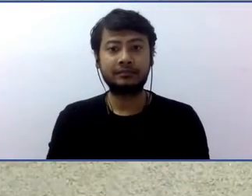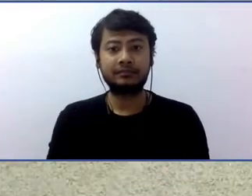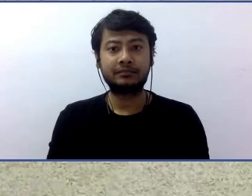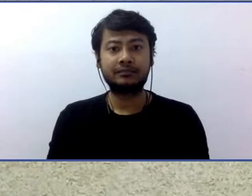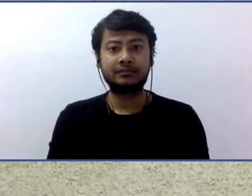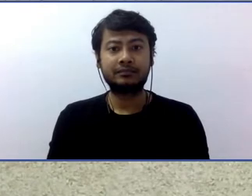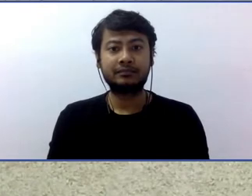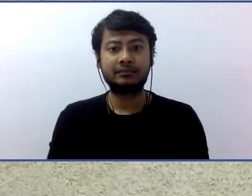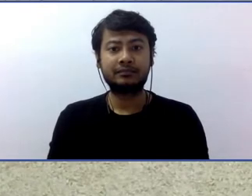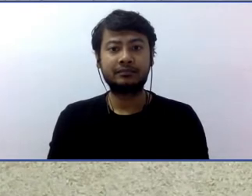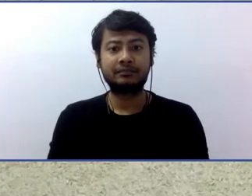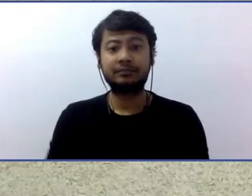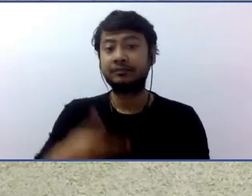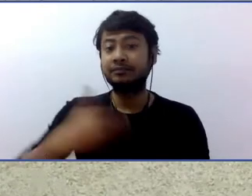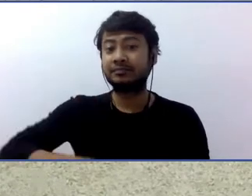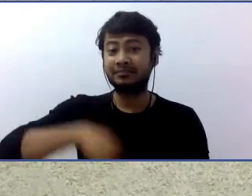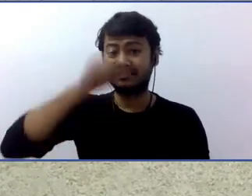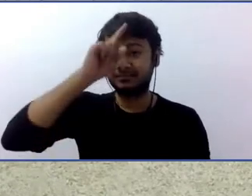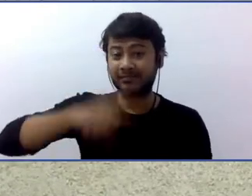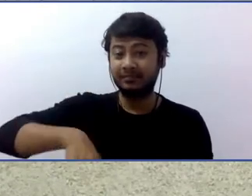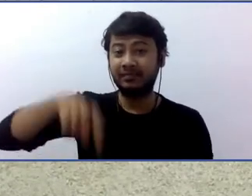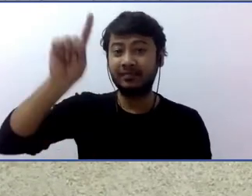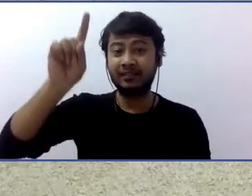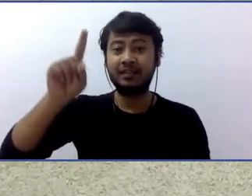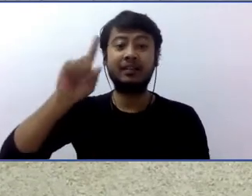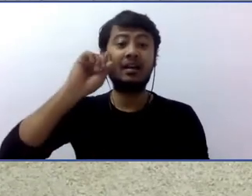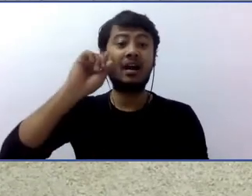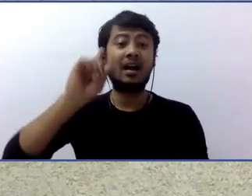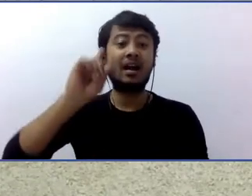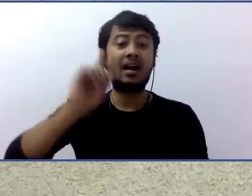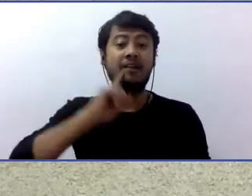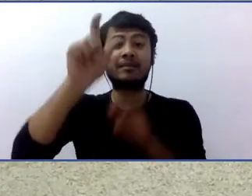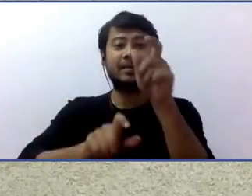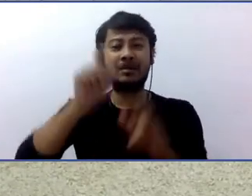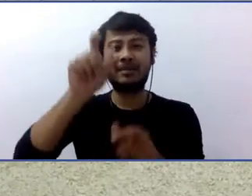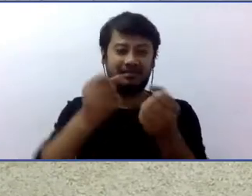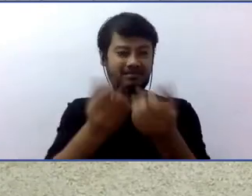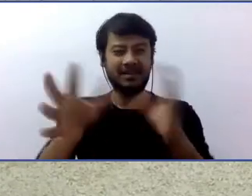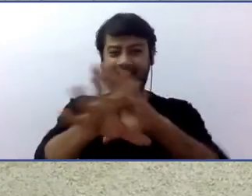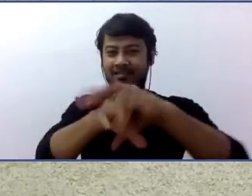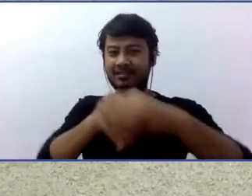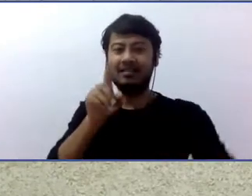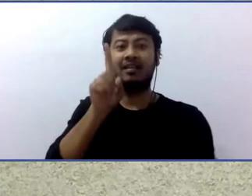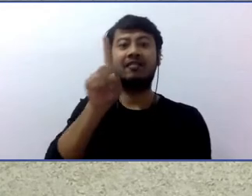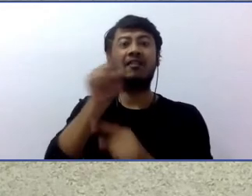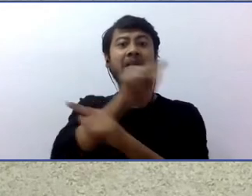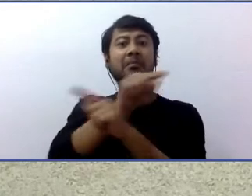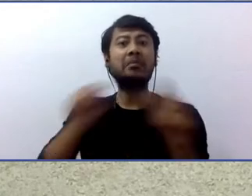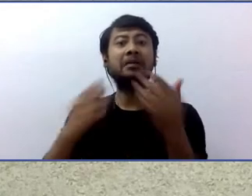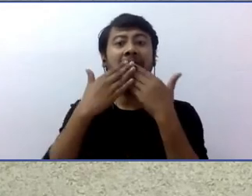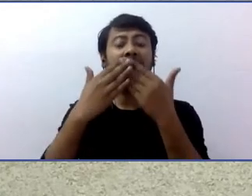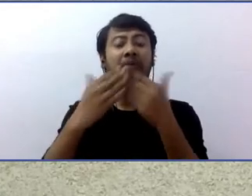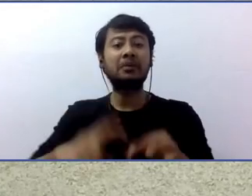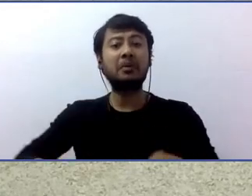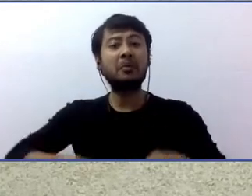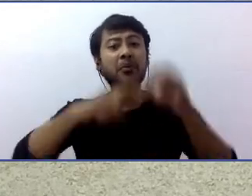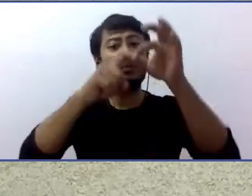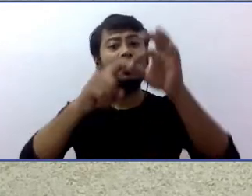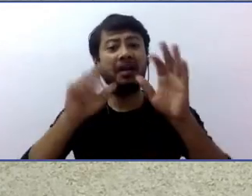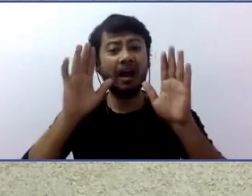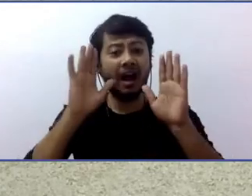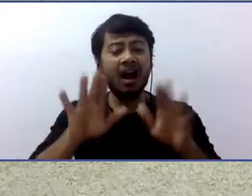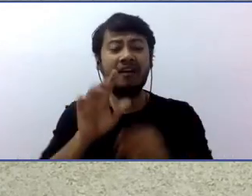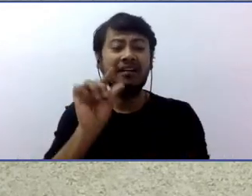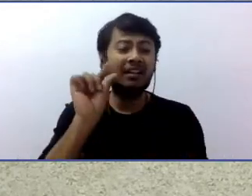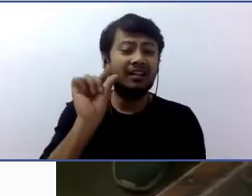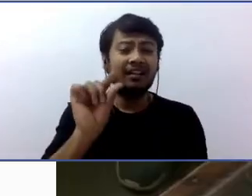In our country, out of the total population of the deaf, only 1% have access to quality education. This is where, to fill this gap in